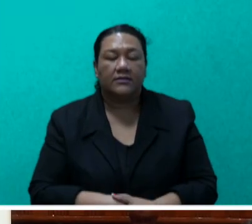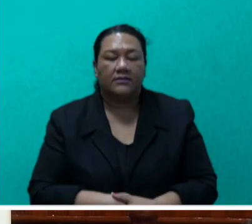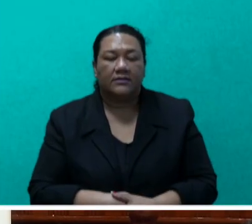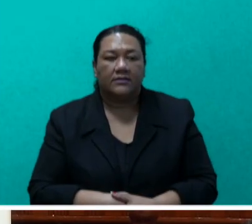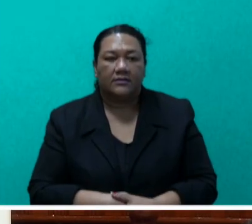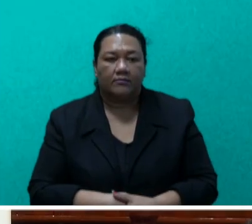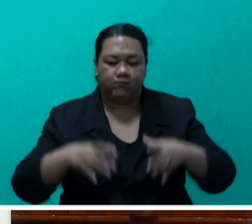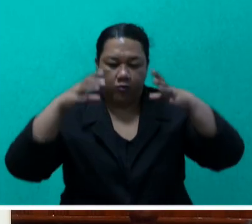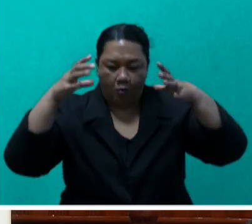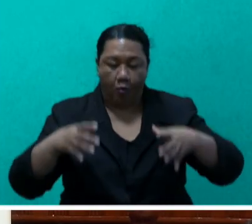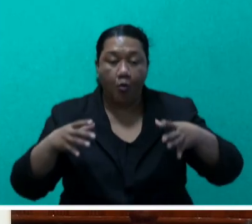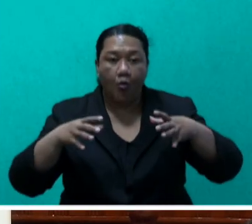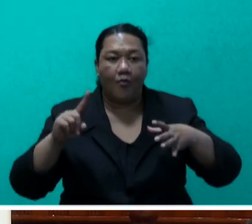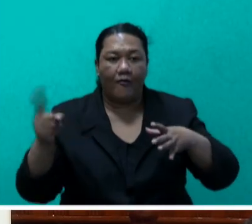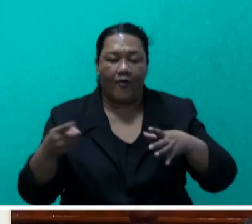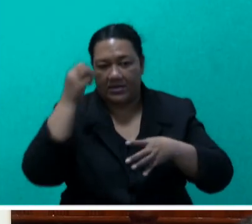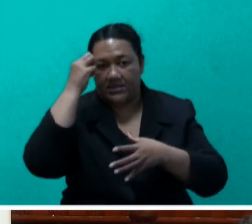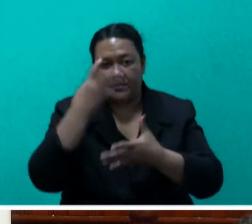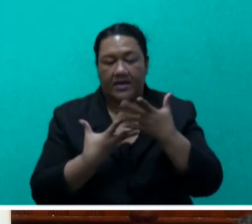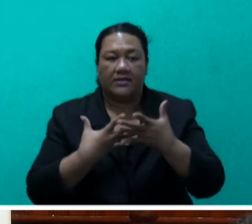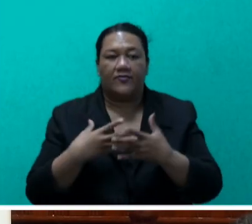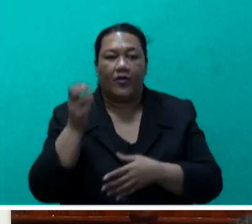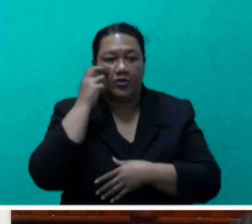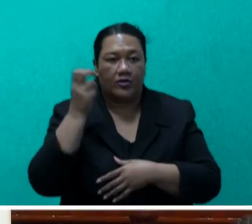experience of our tourism.